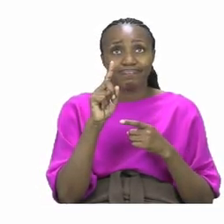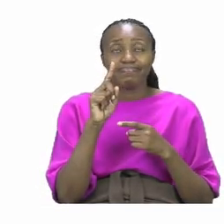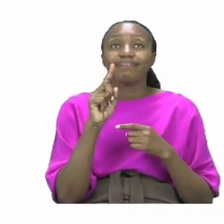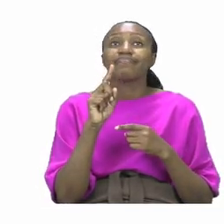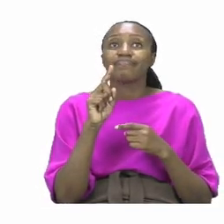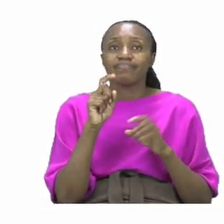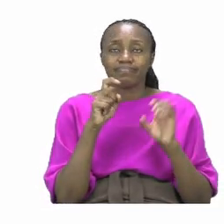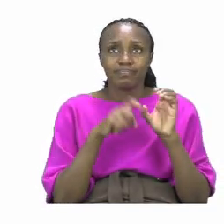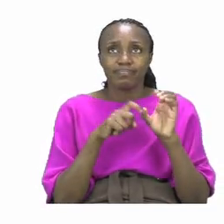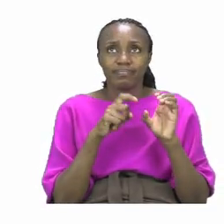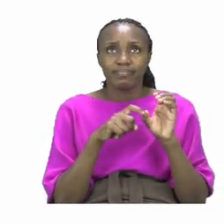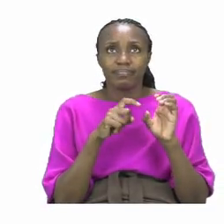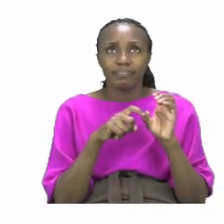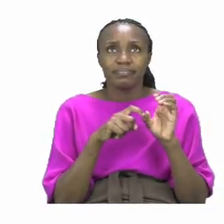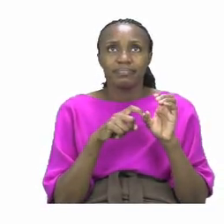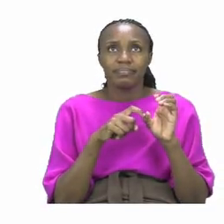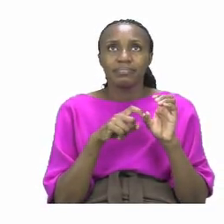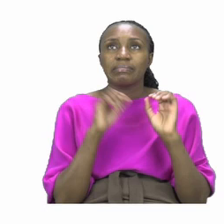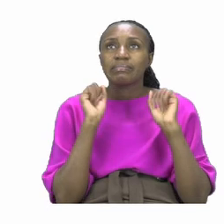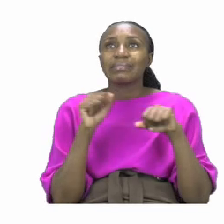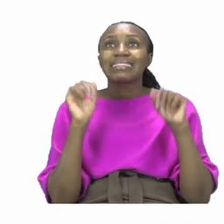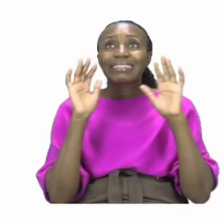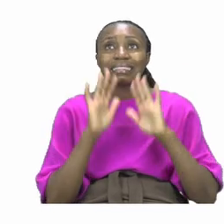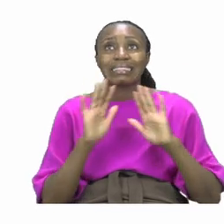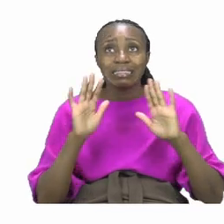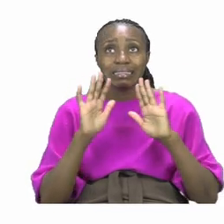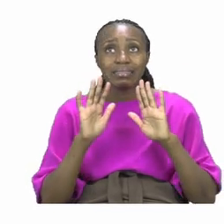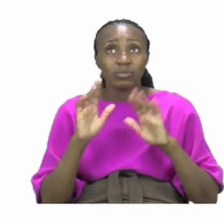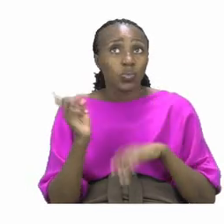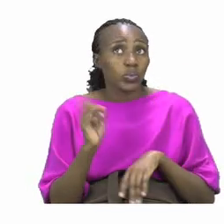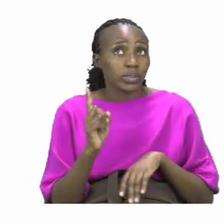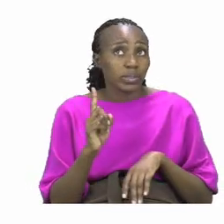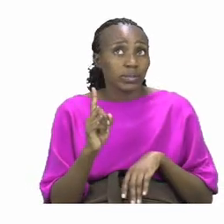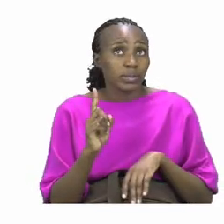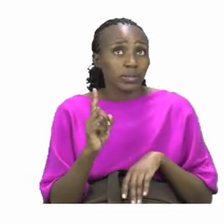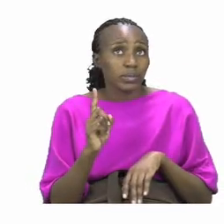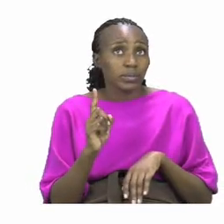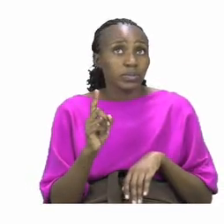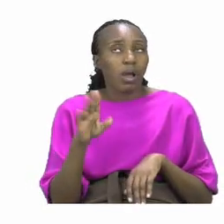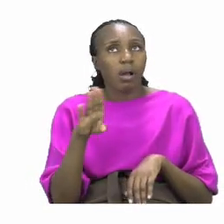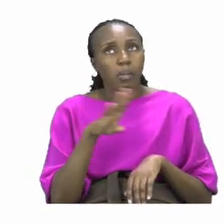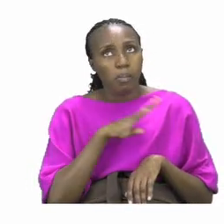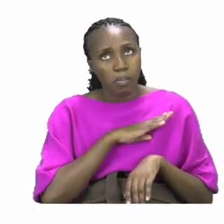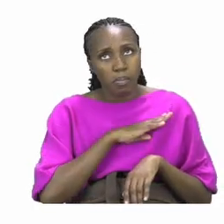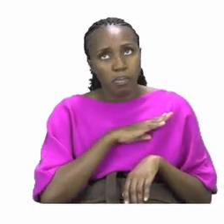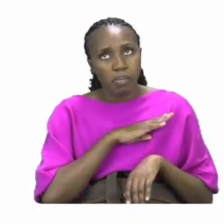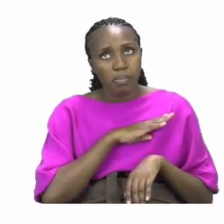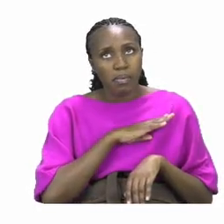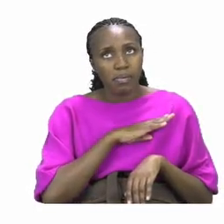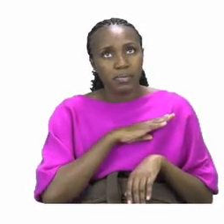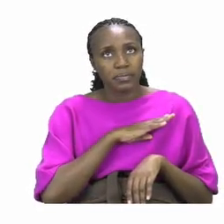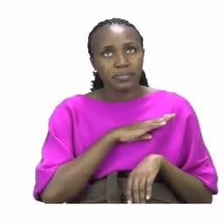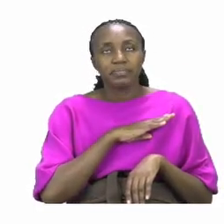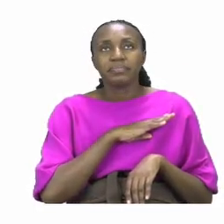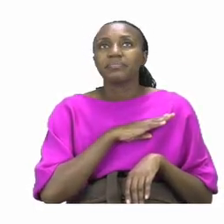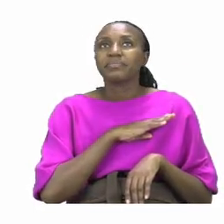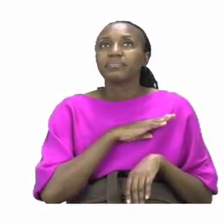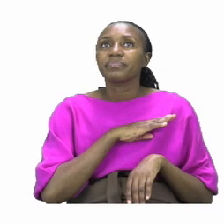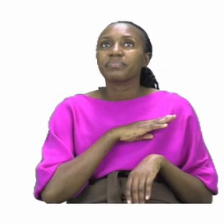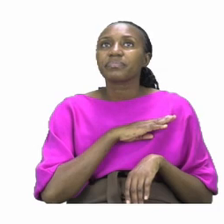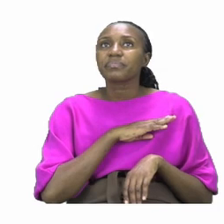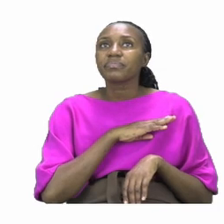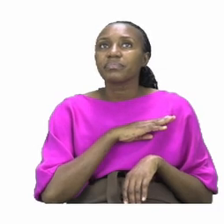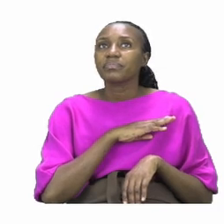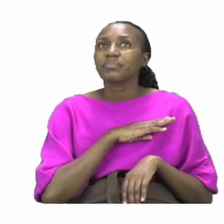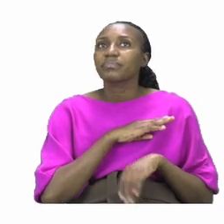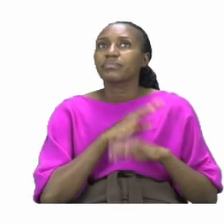coin today is going to be colored in brown. So it's going to be your job to